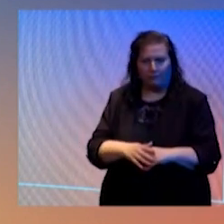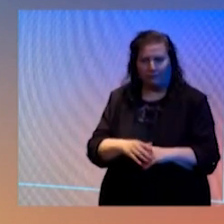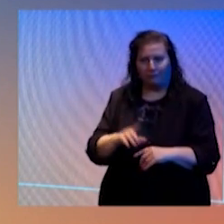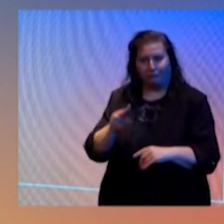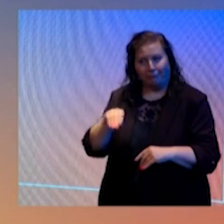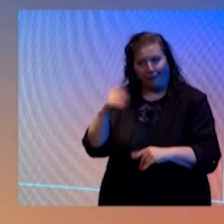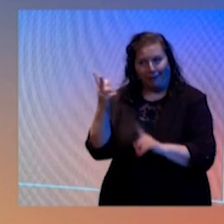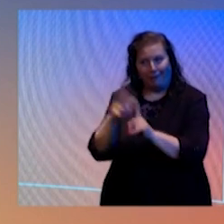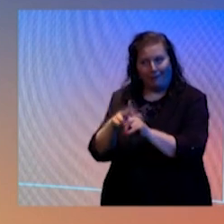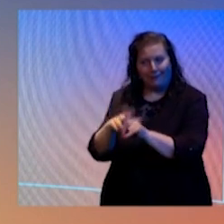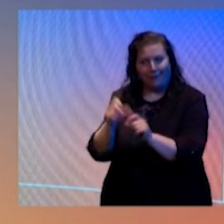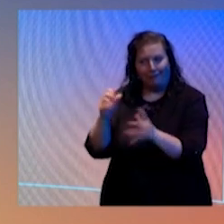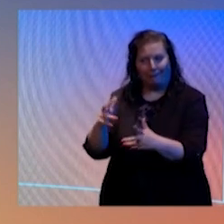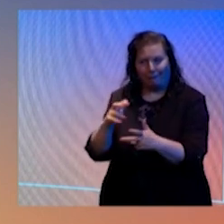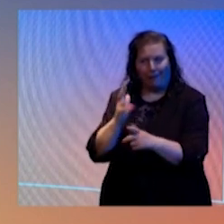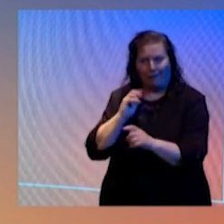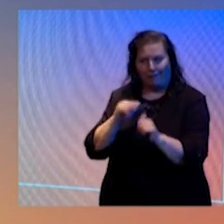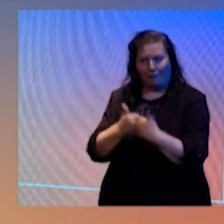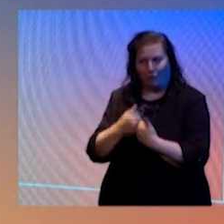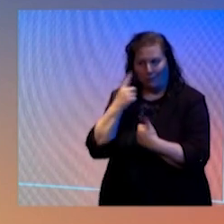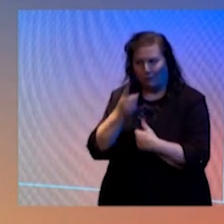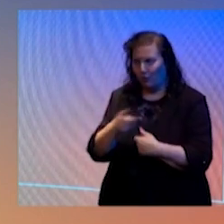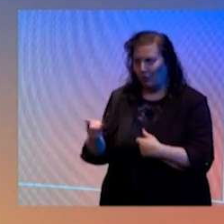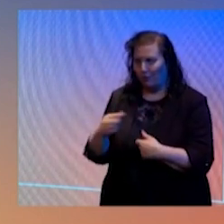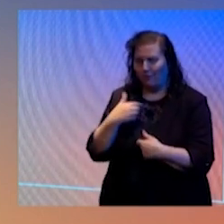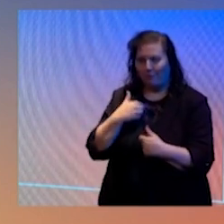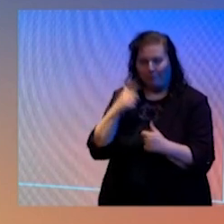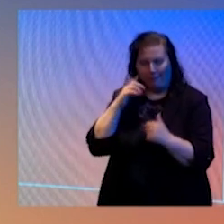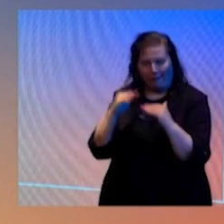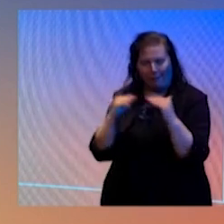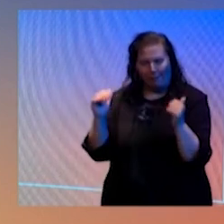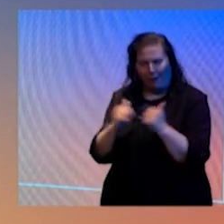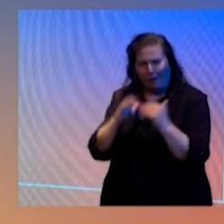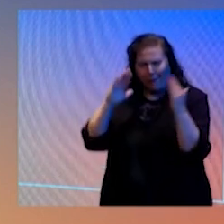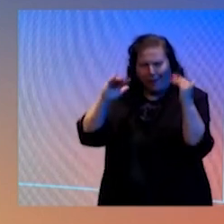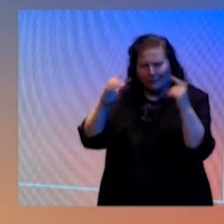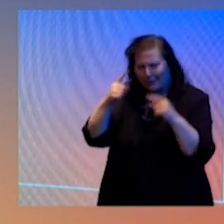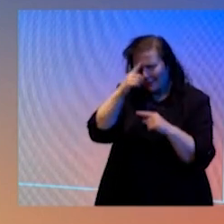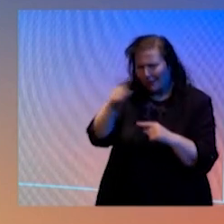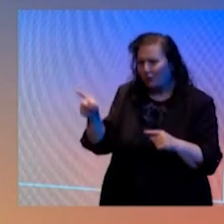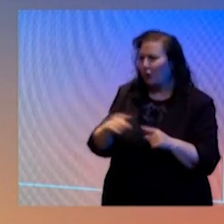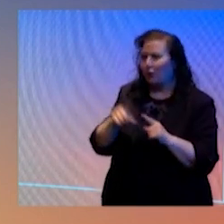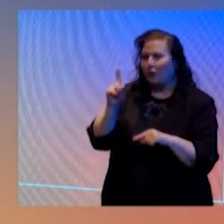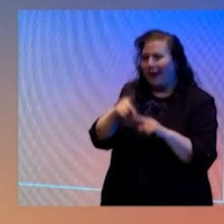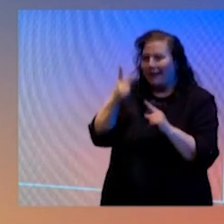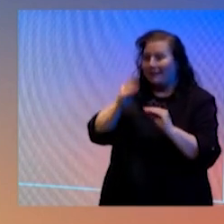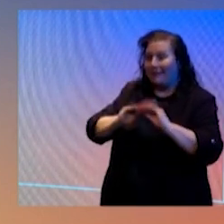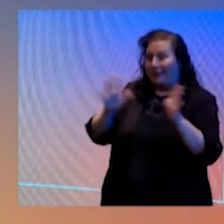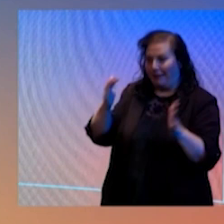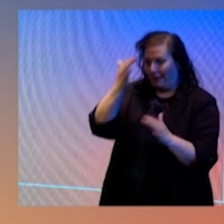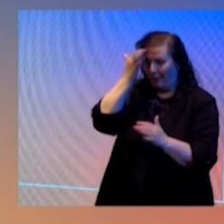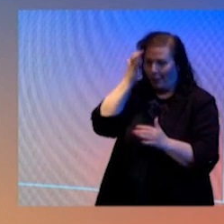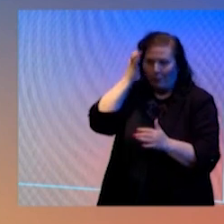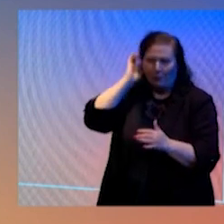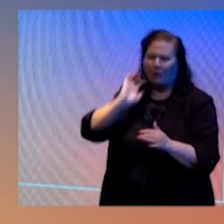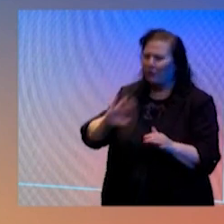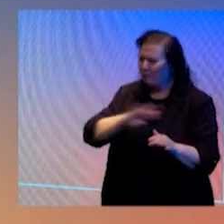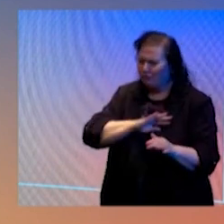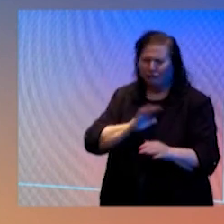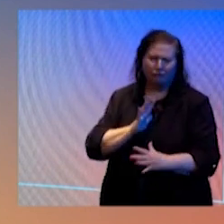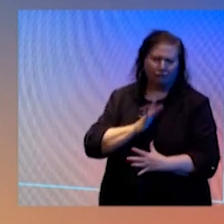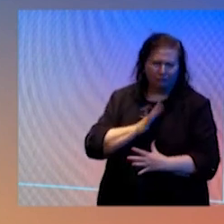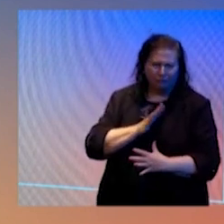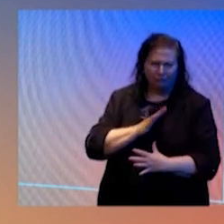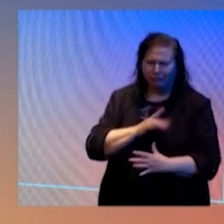Chancellor. My bar is so high. Most people can't even see it, it's so high. But you met it. And I'm